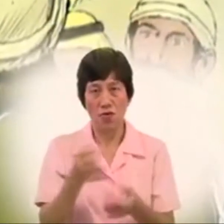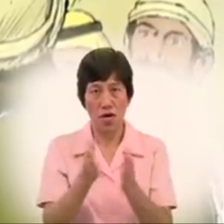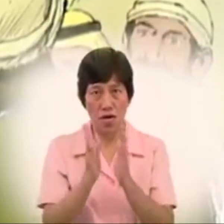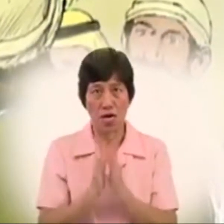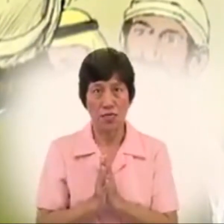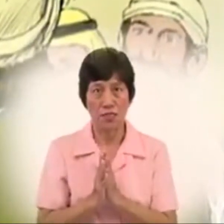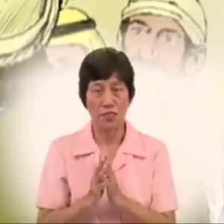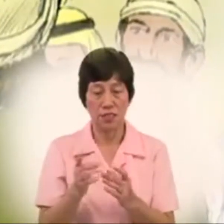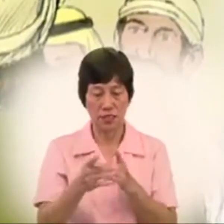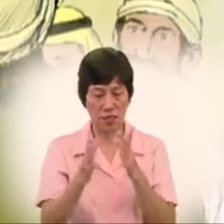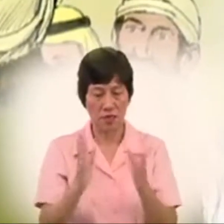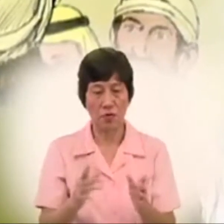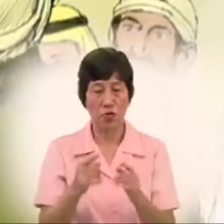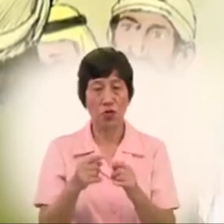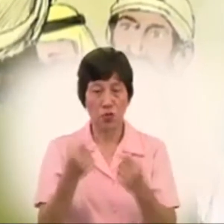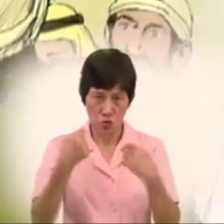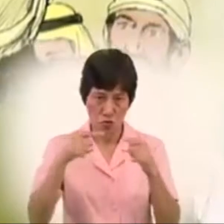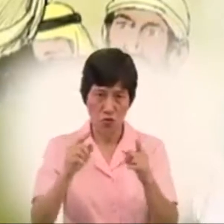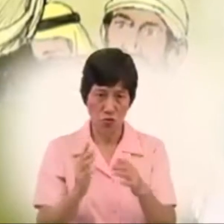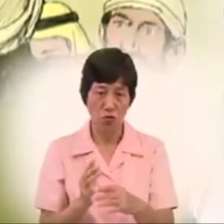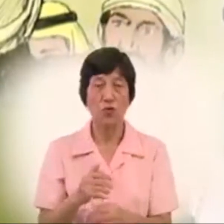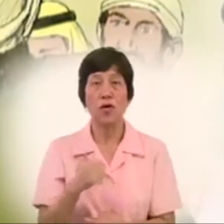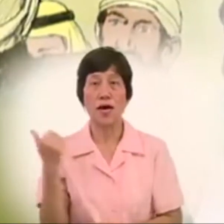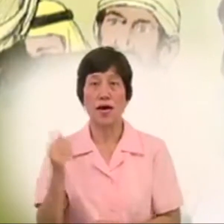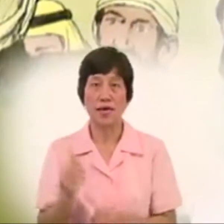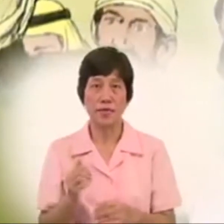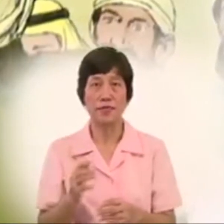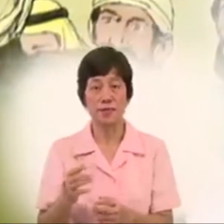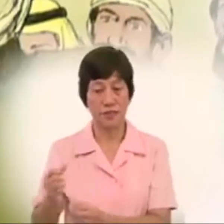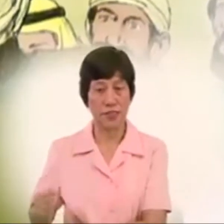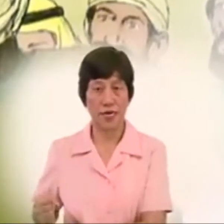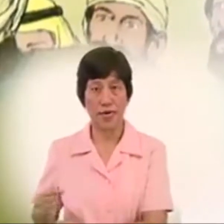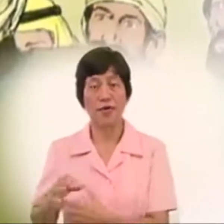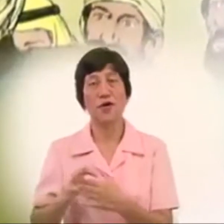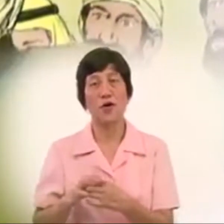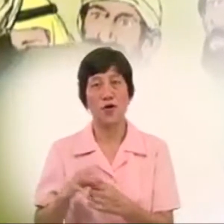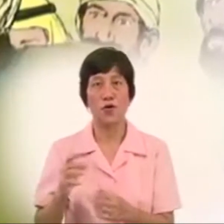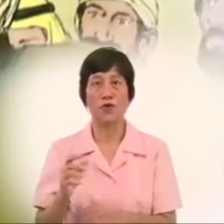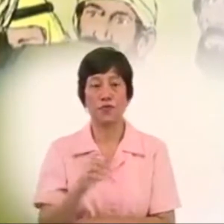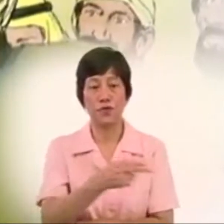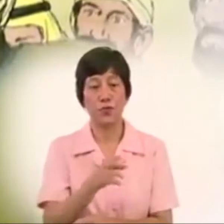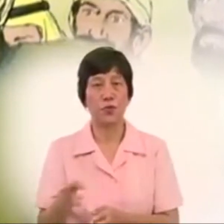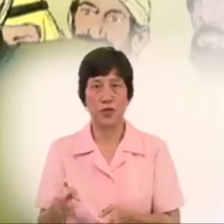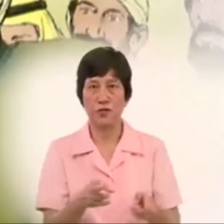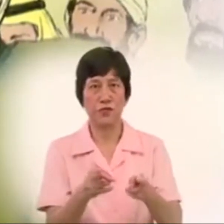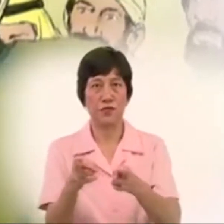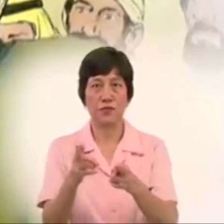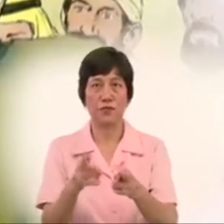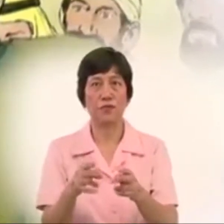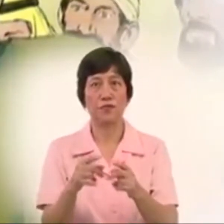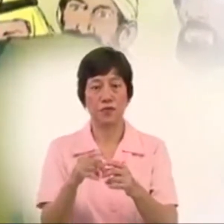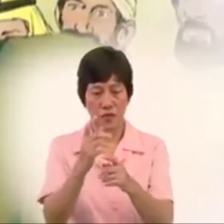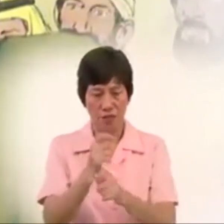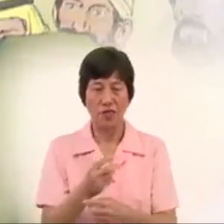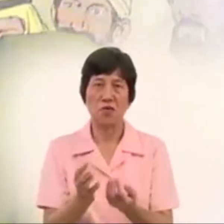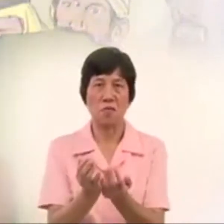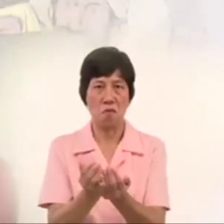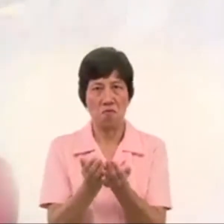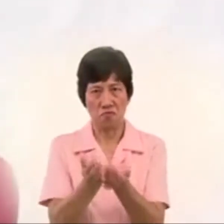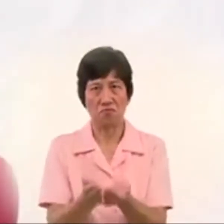other side of the lake to take the boat, but he would not join them.